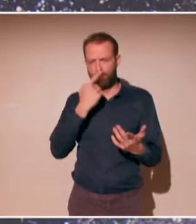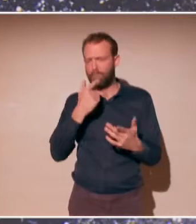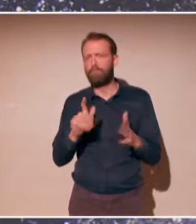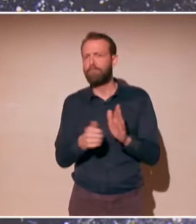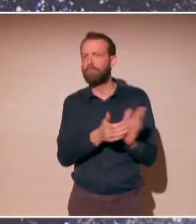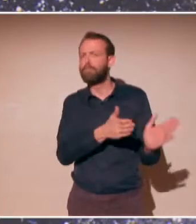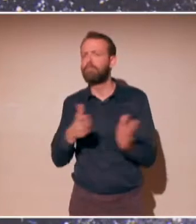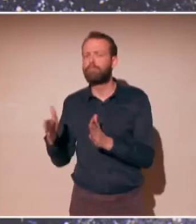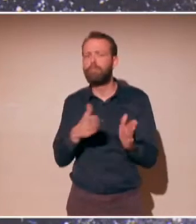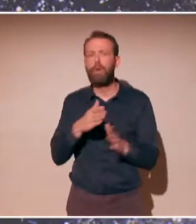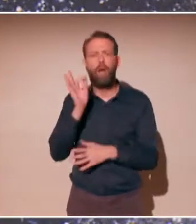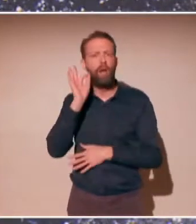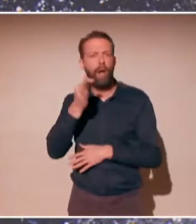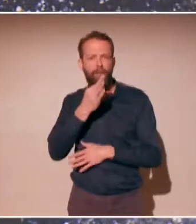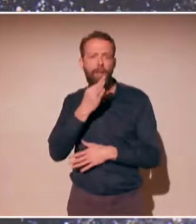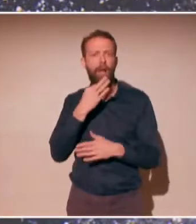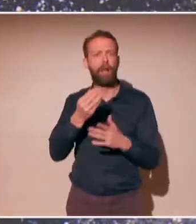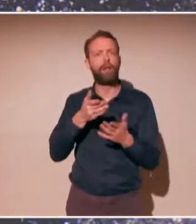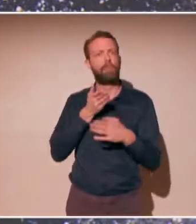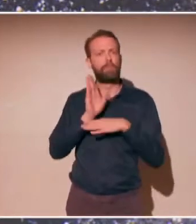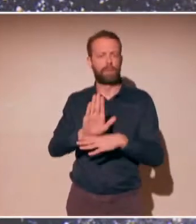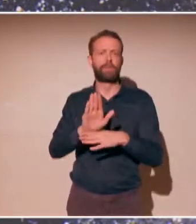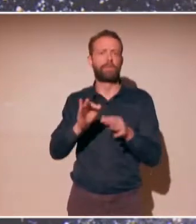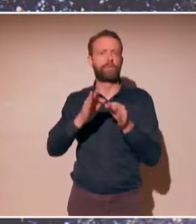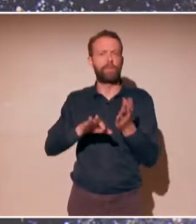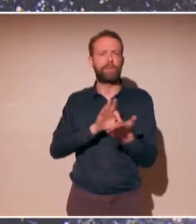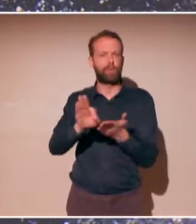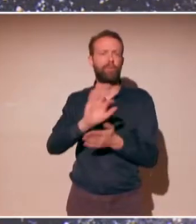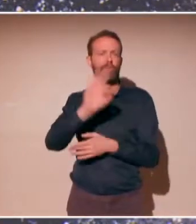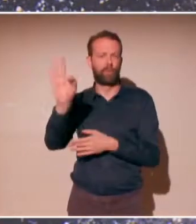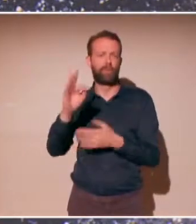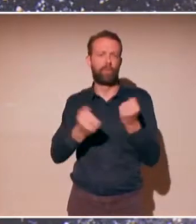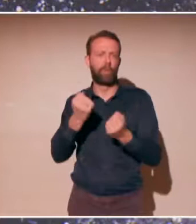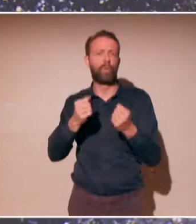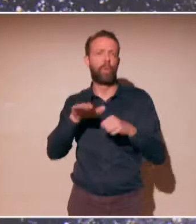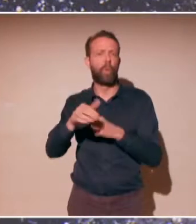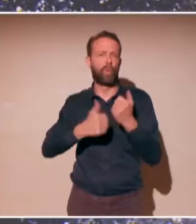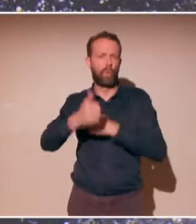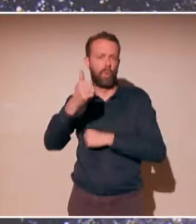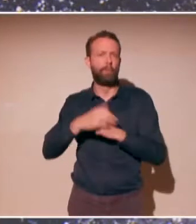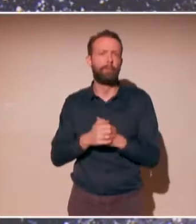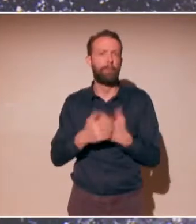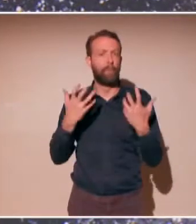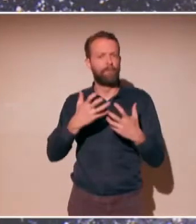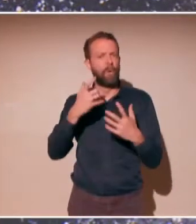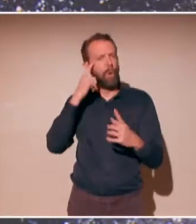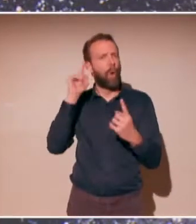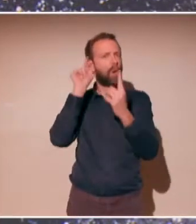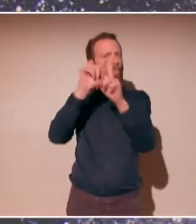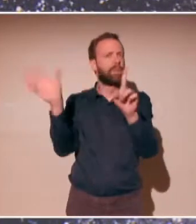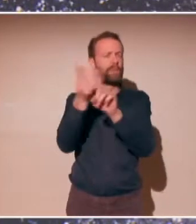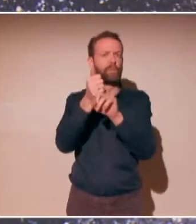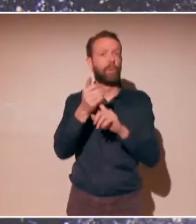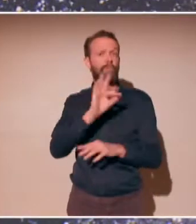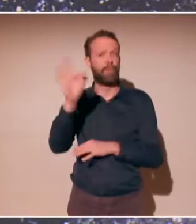aspects of self-driving cars. This is why in April we will develop our action plan, thanks to Maria Dracht, whom I should like